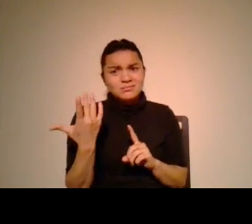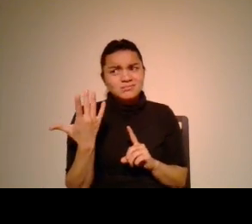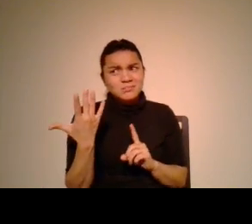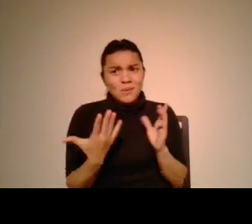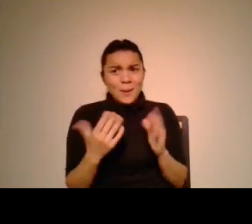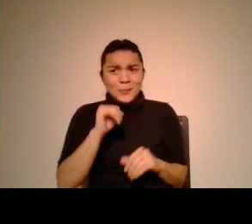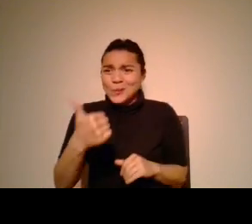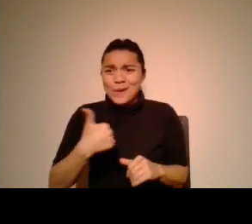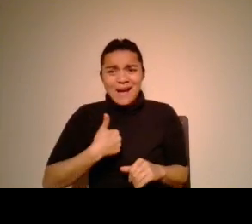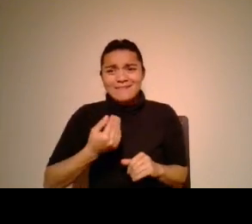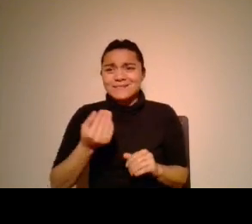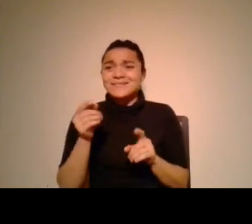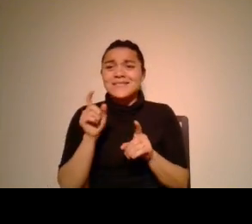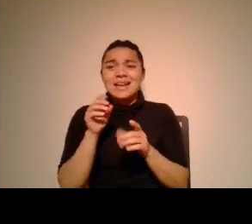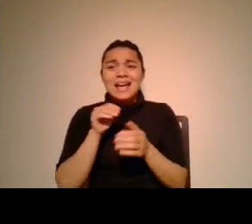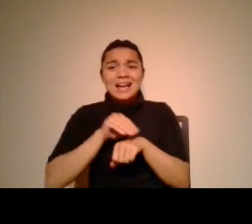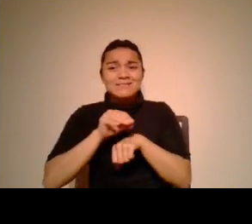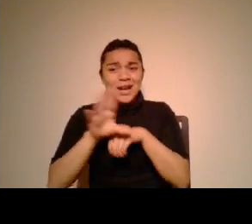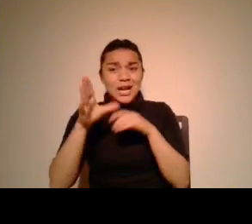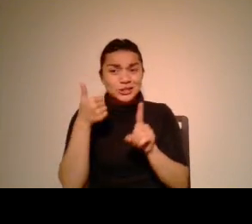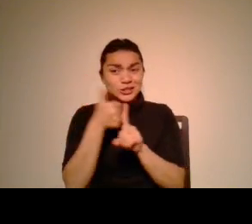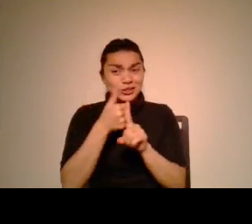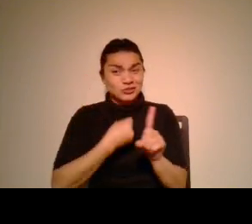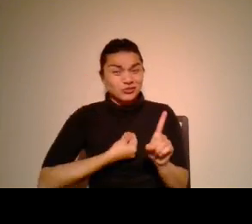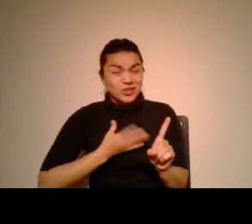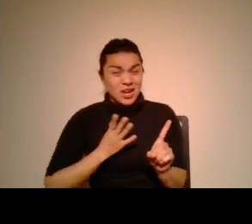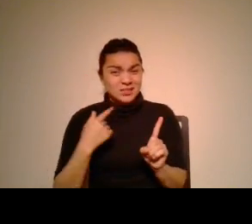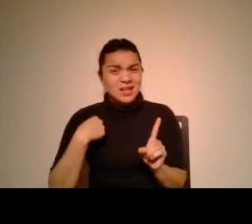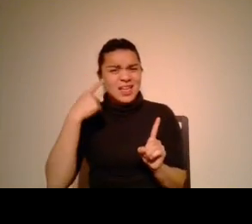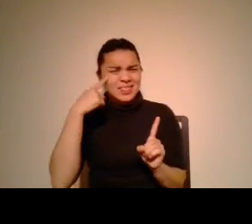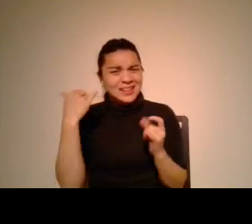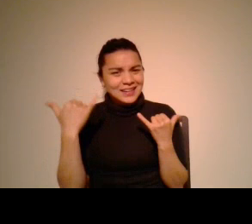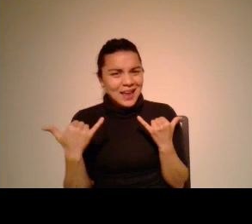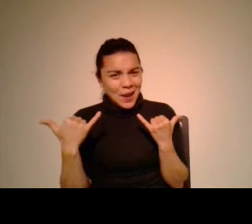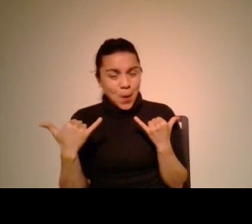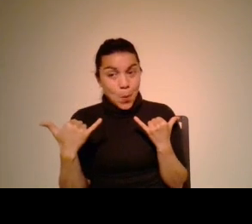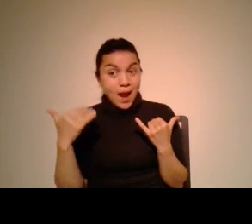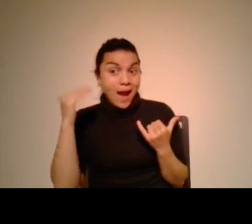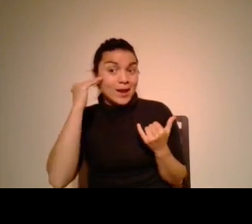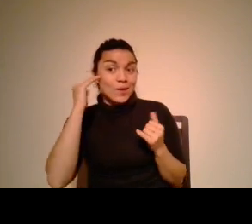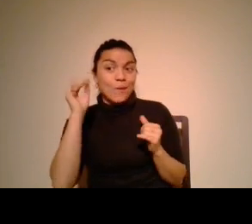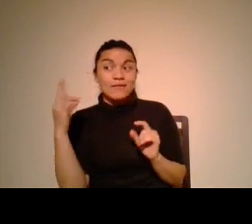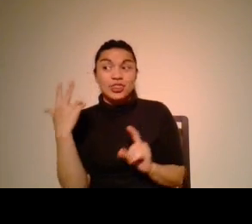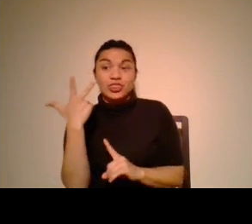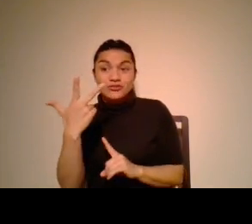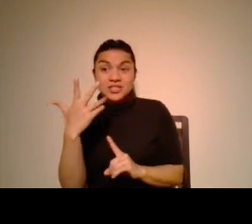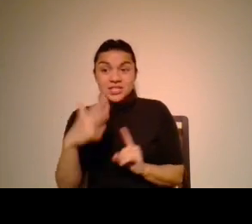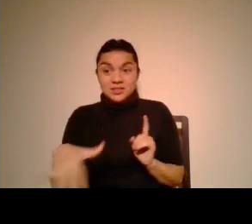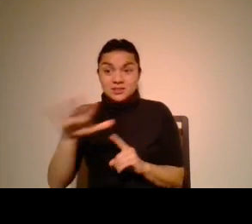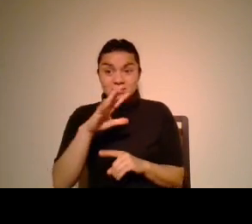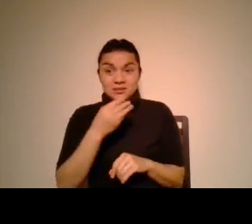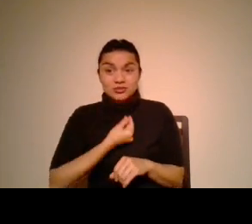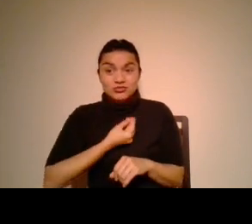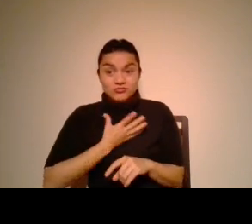because there are, I think we're up to 3 that I know of. And